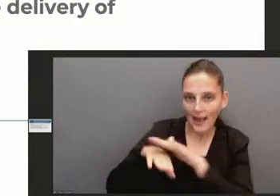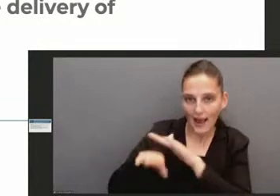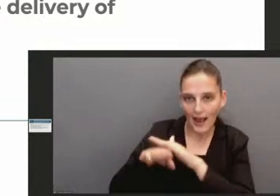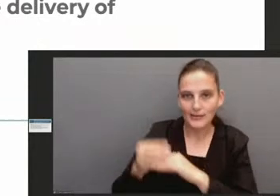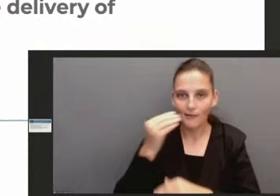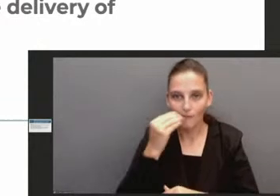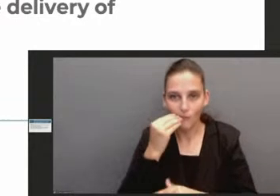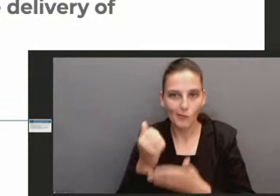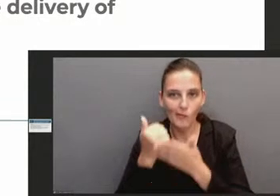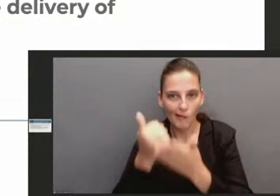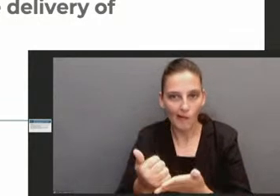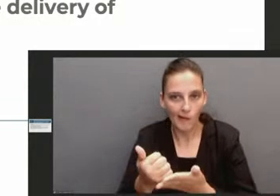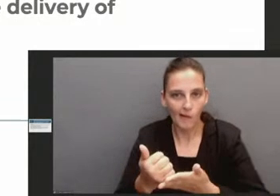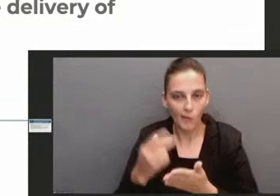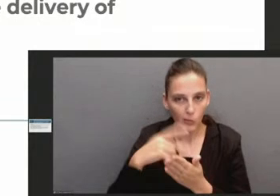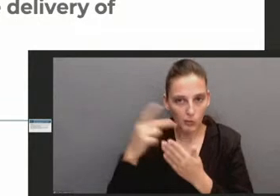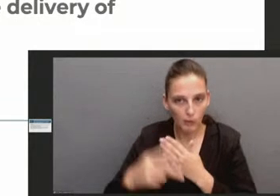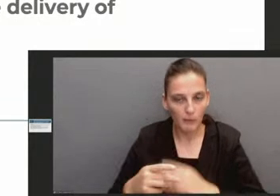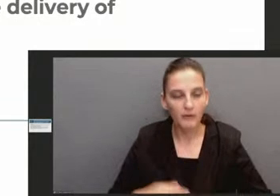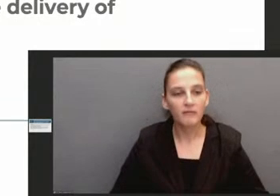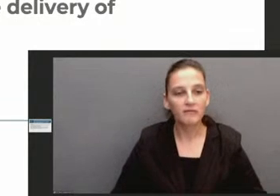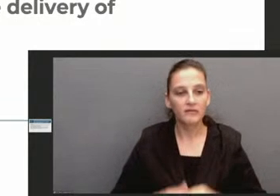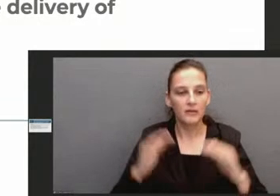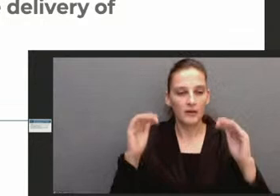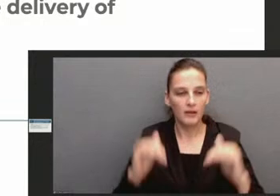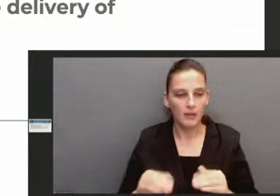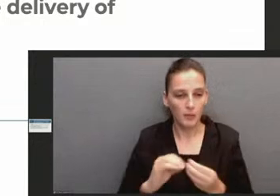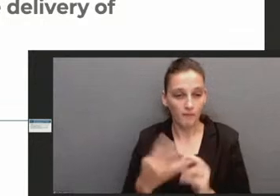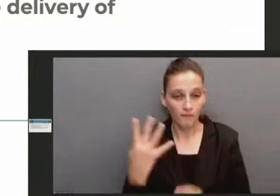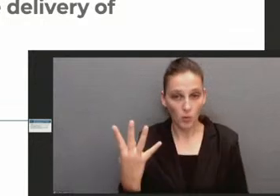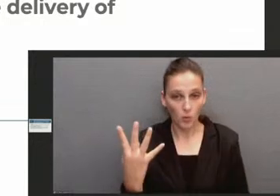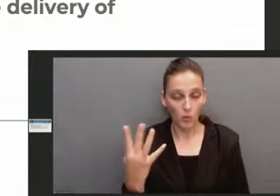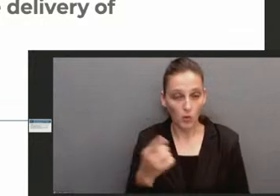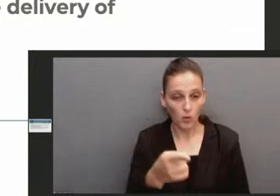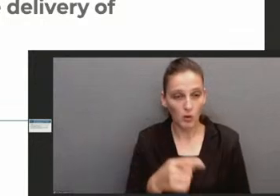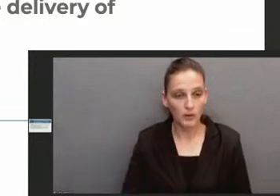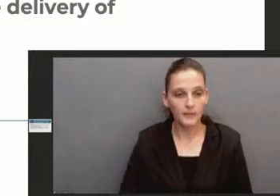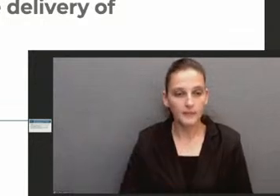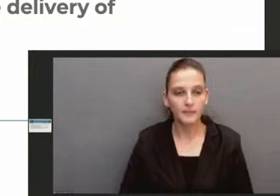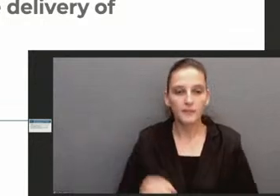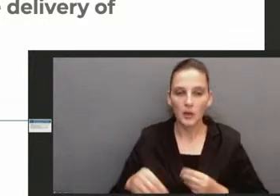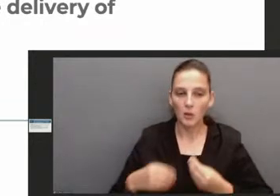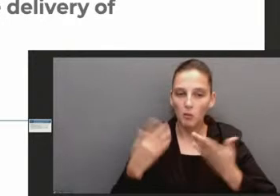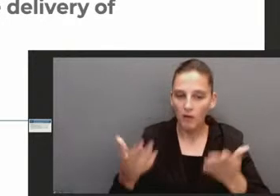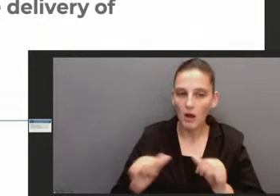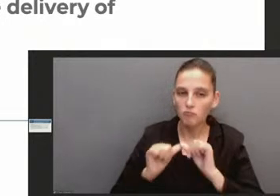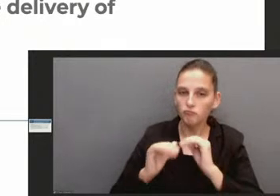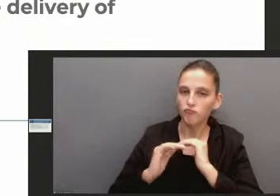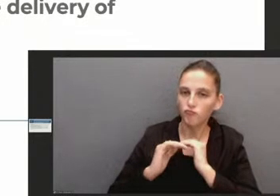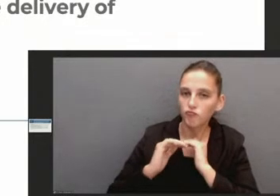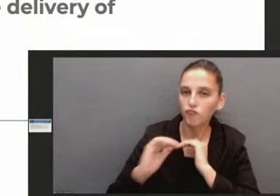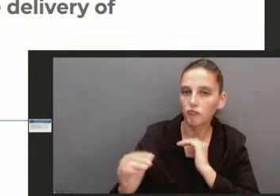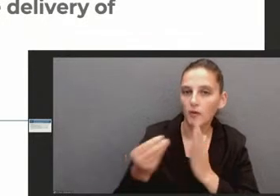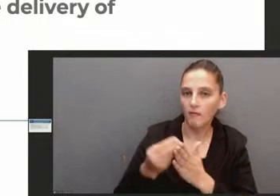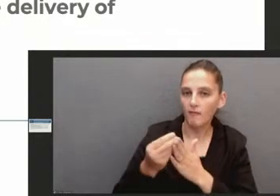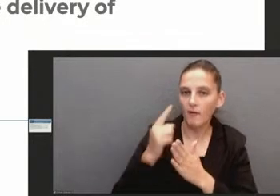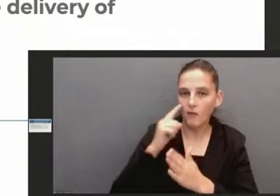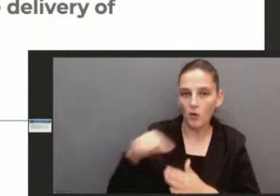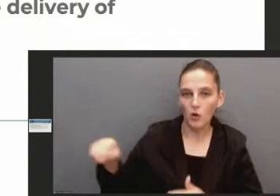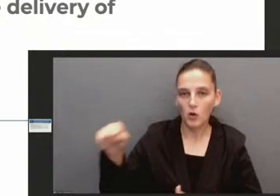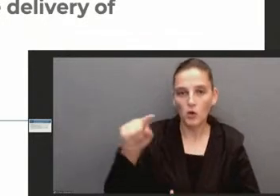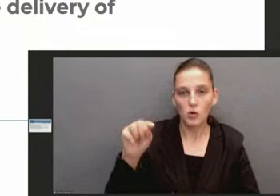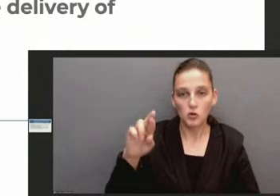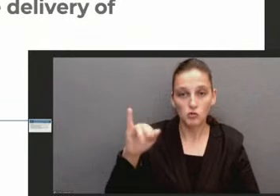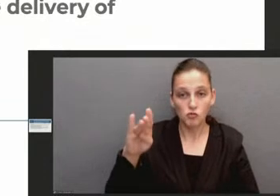program. And the 4th is to provide, sustain, and increase funding to tribes for environmental